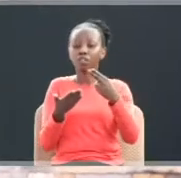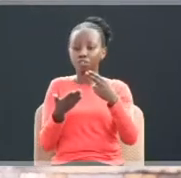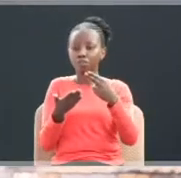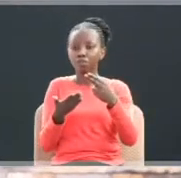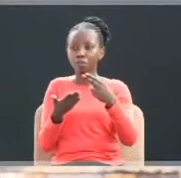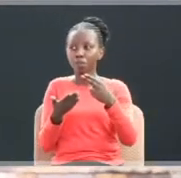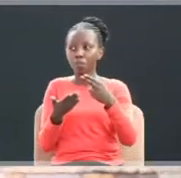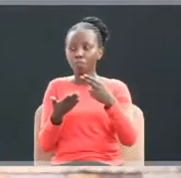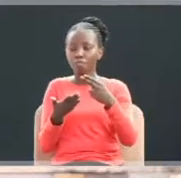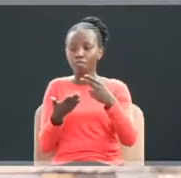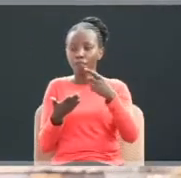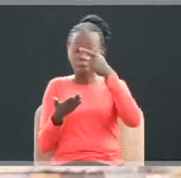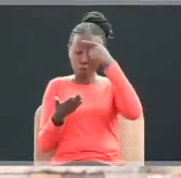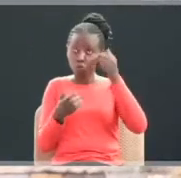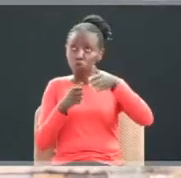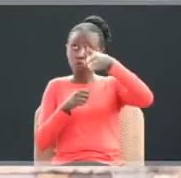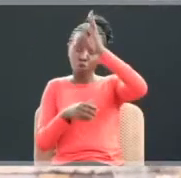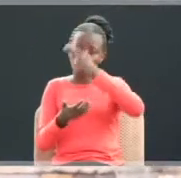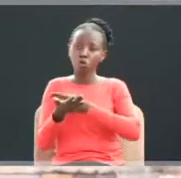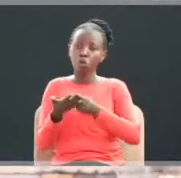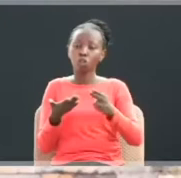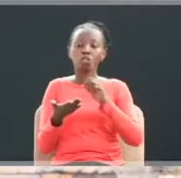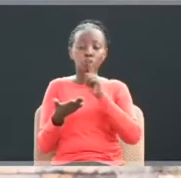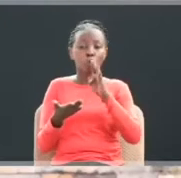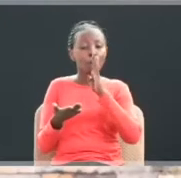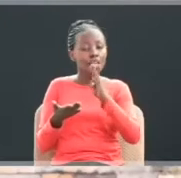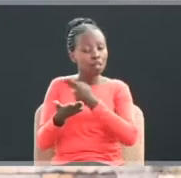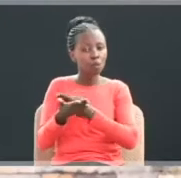I am holy.